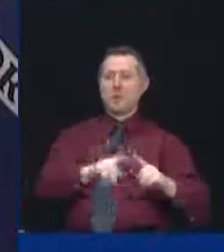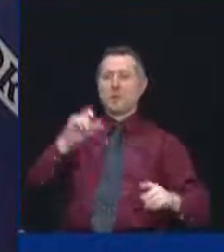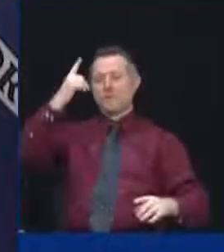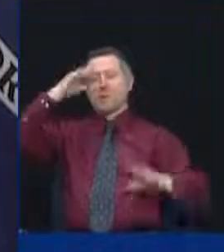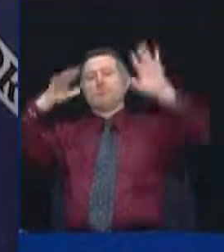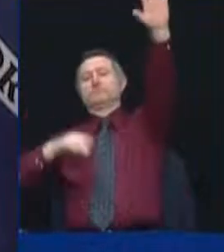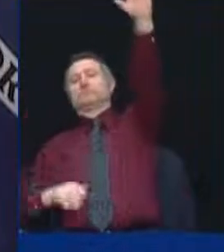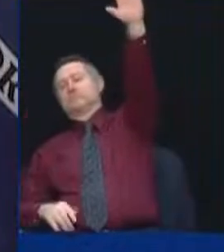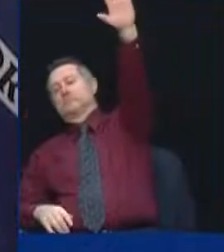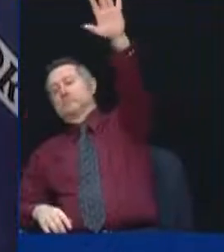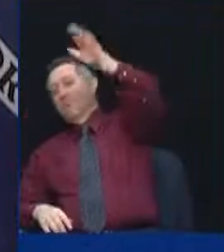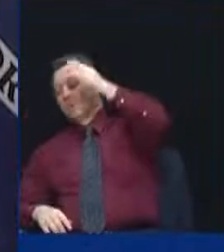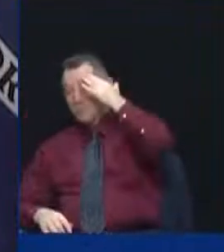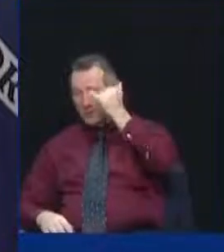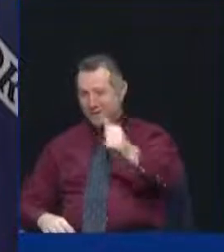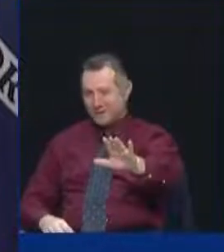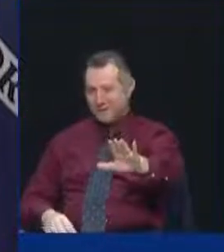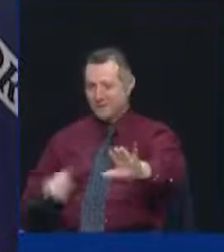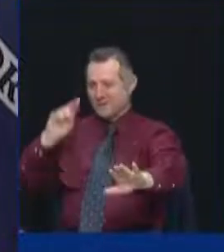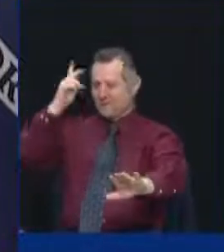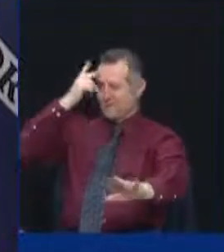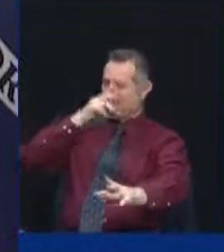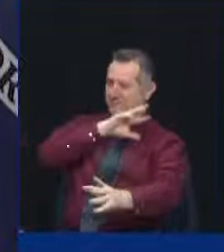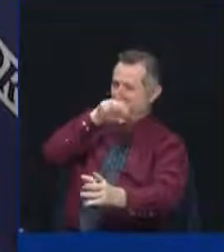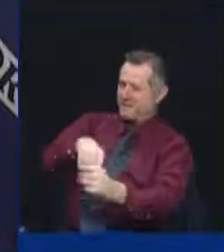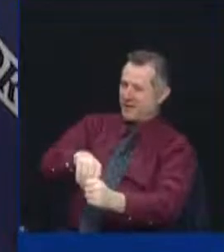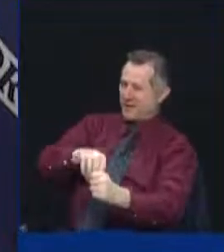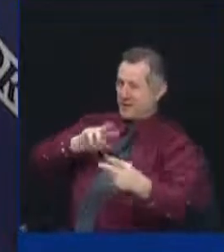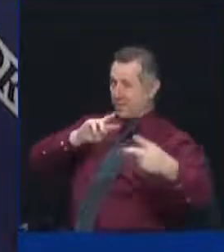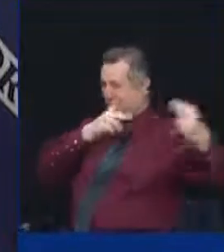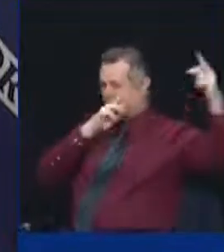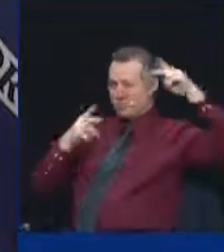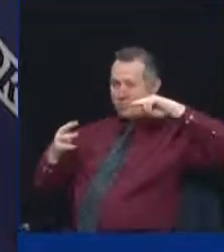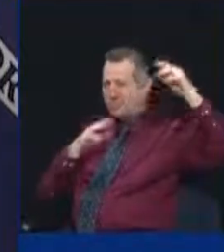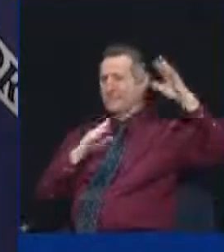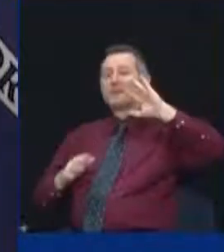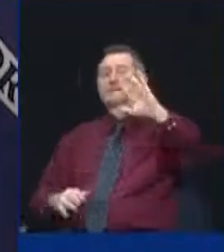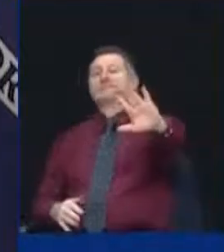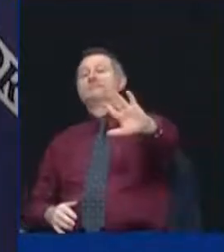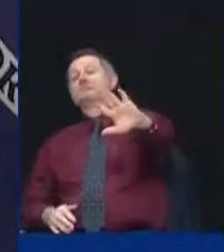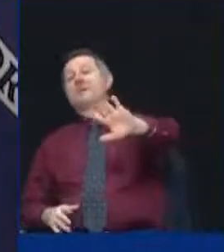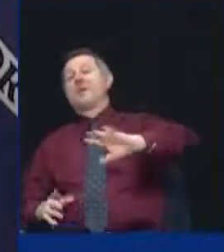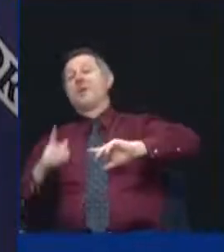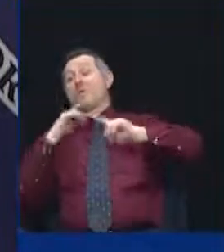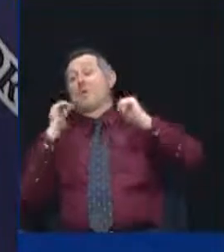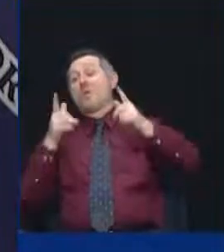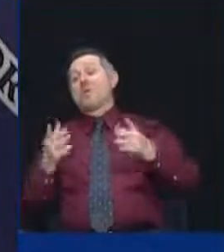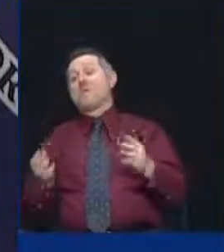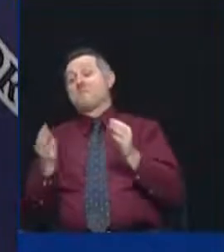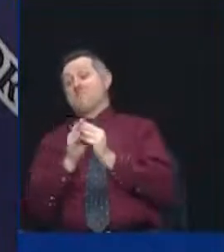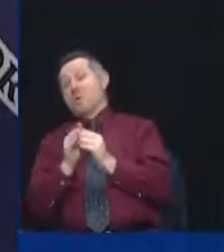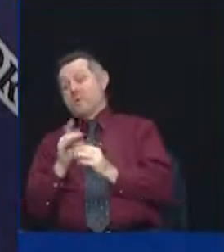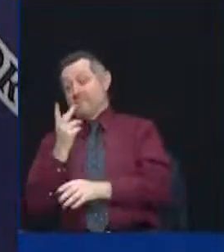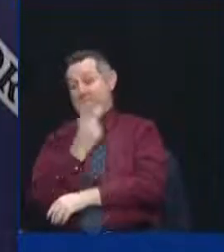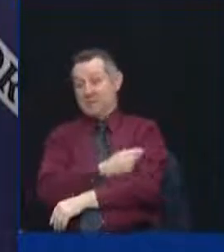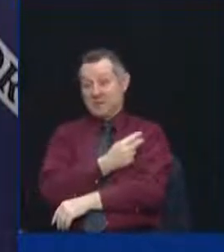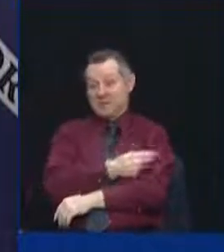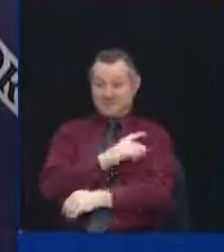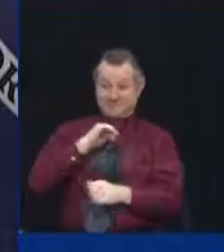politicized, frankly. But almost everybody says the more vaccines, the better. The more vaccines, the